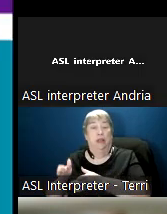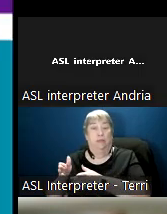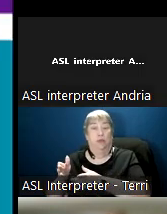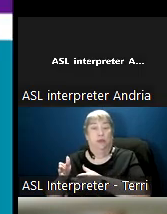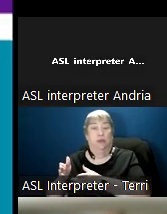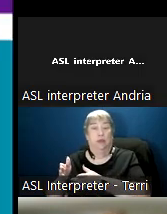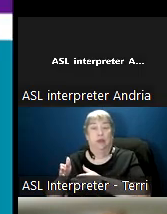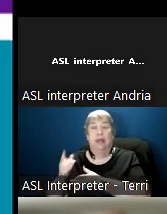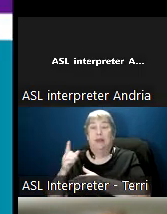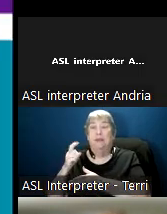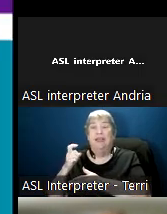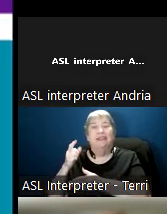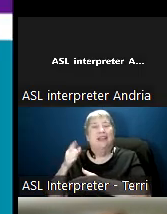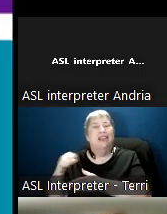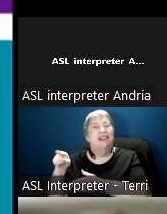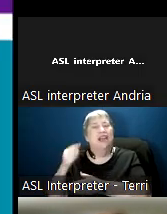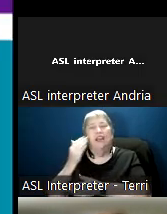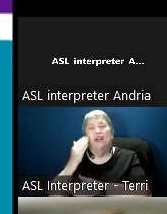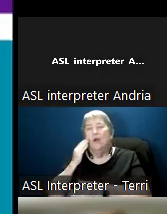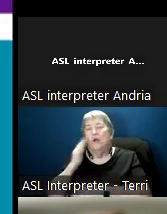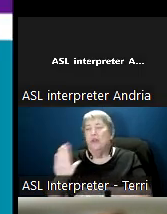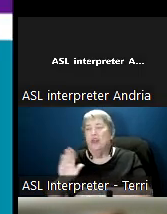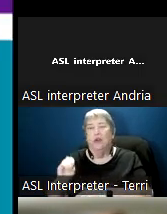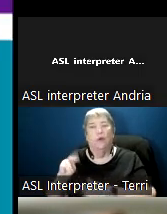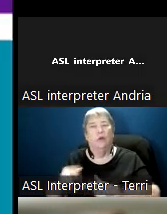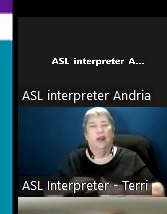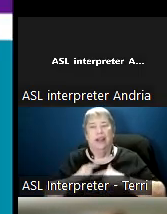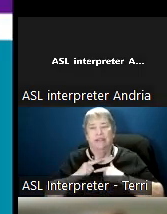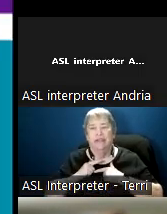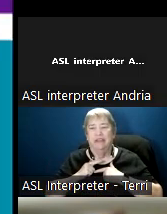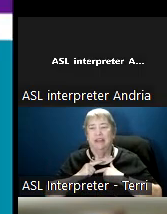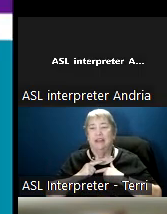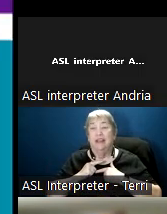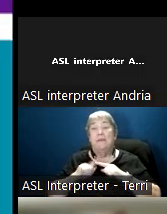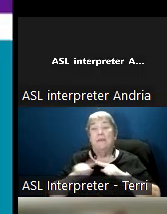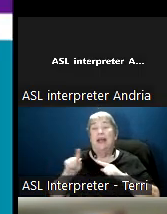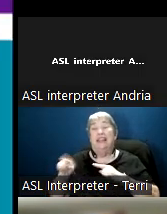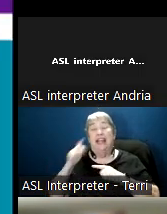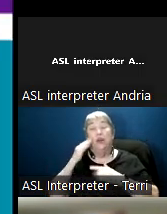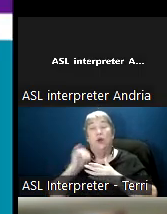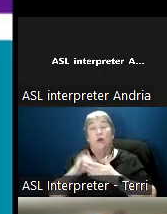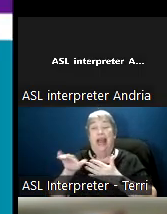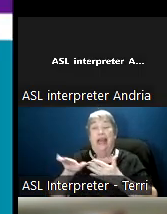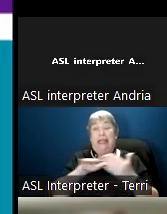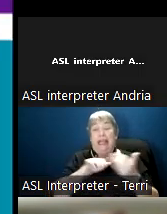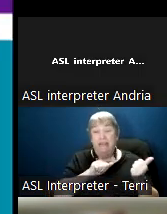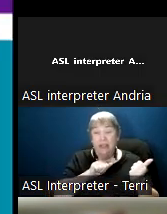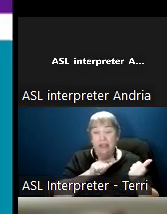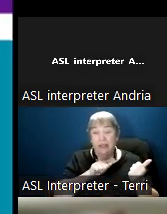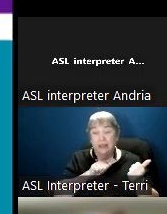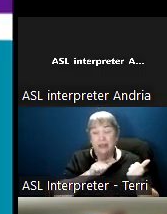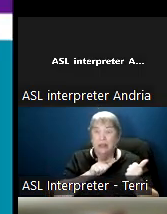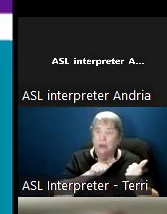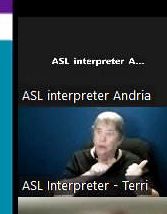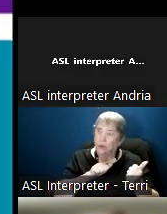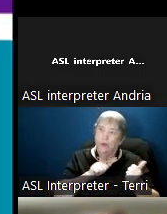the most dangerous time. They know that. So they may realize this isn't a good time for me